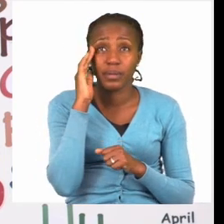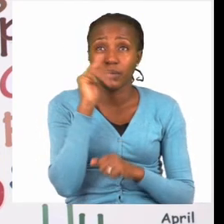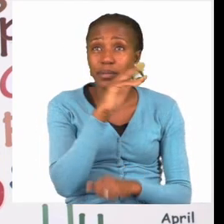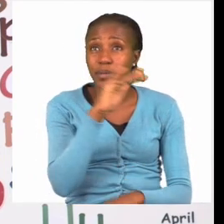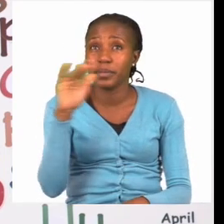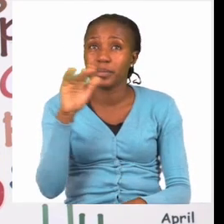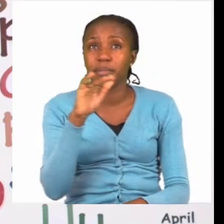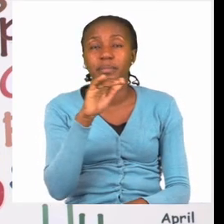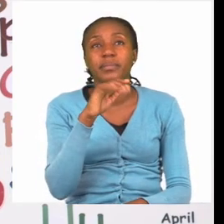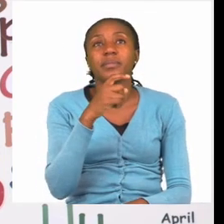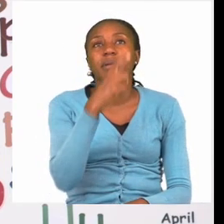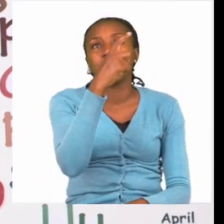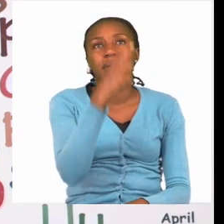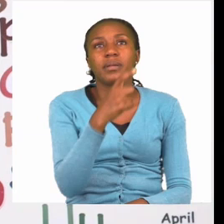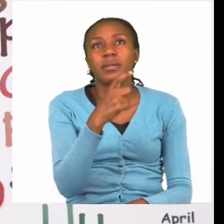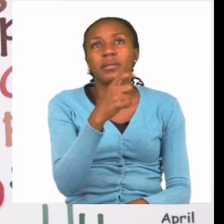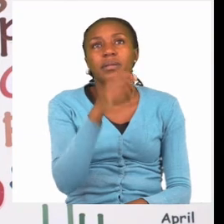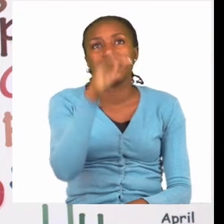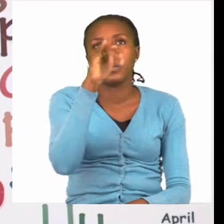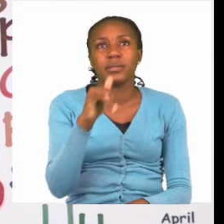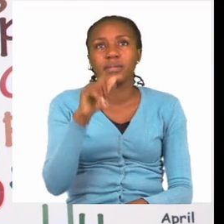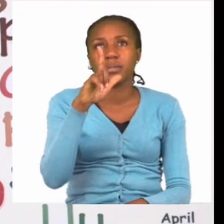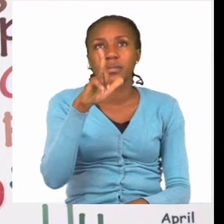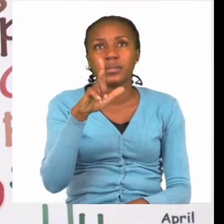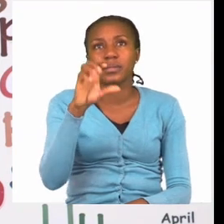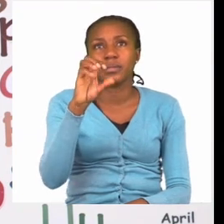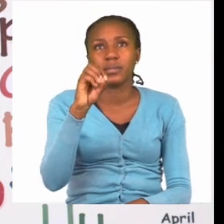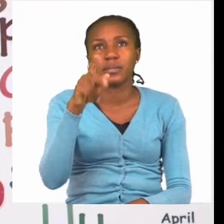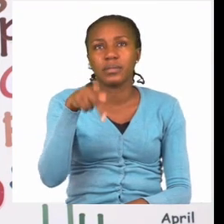together? Let's go.